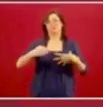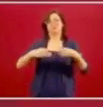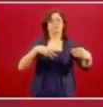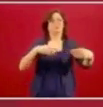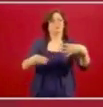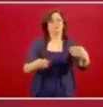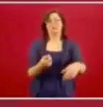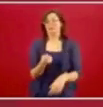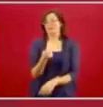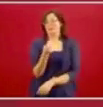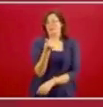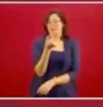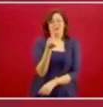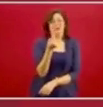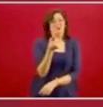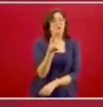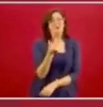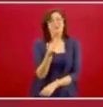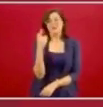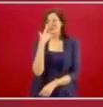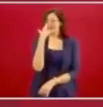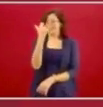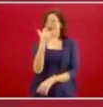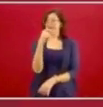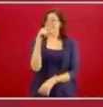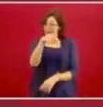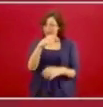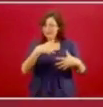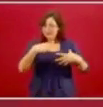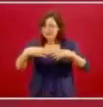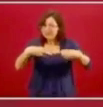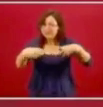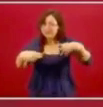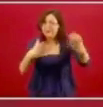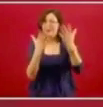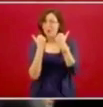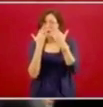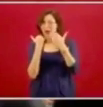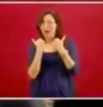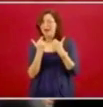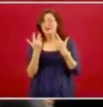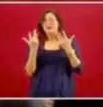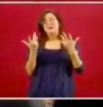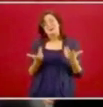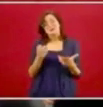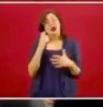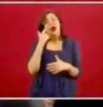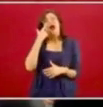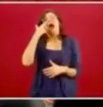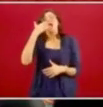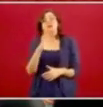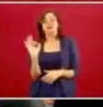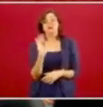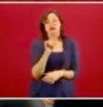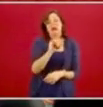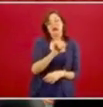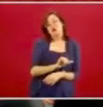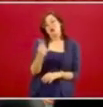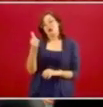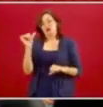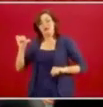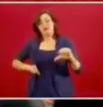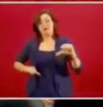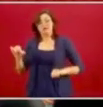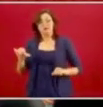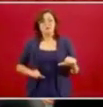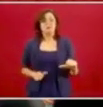more information in order to determine whether he actually got infected at the concert or not. We would